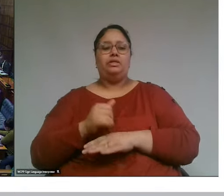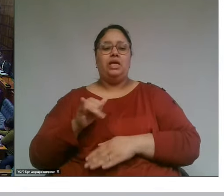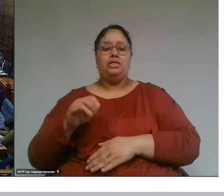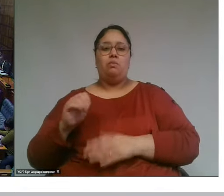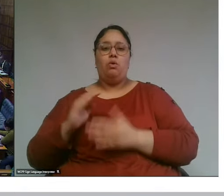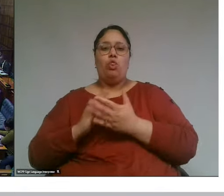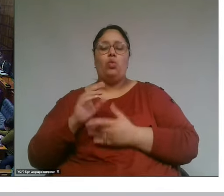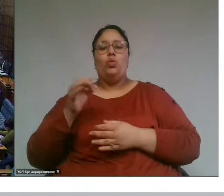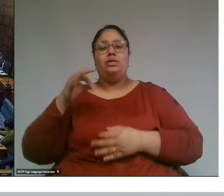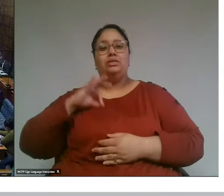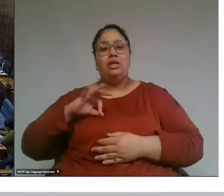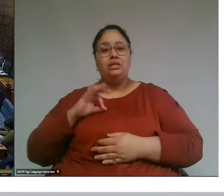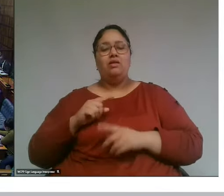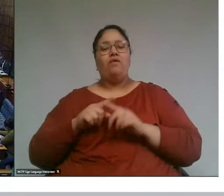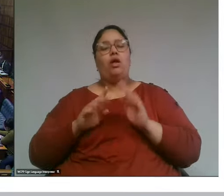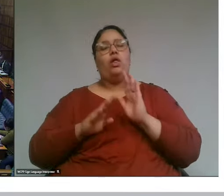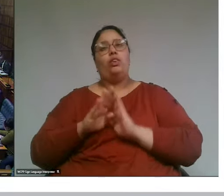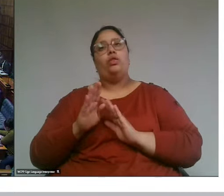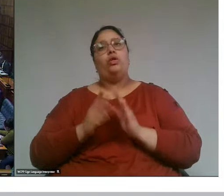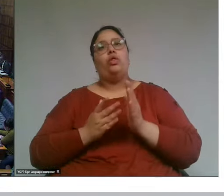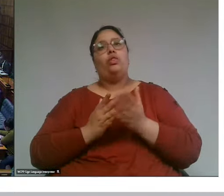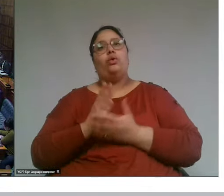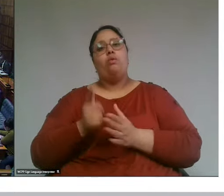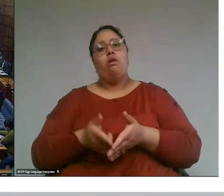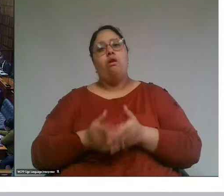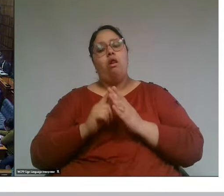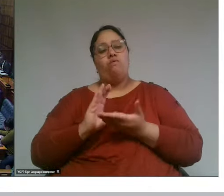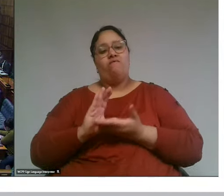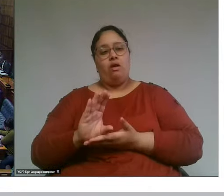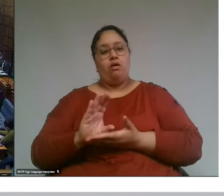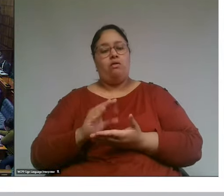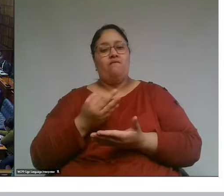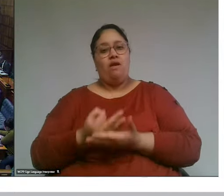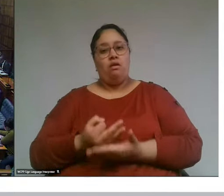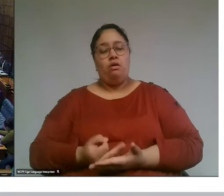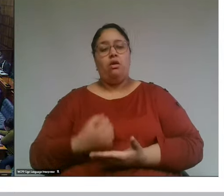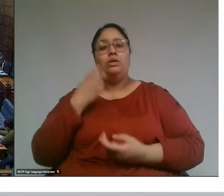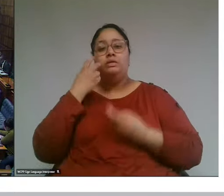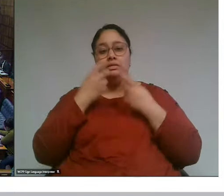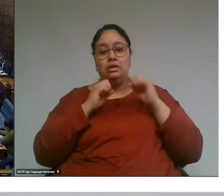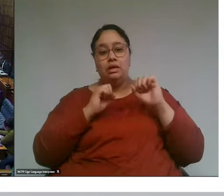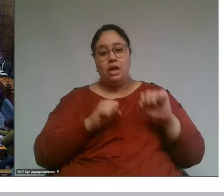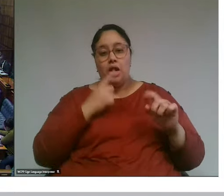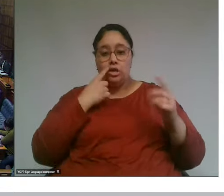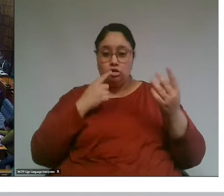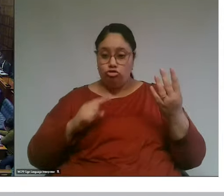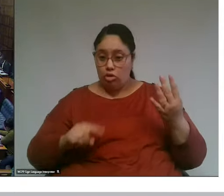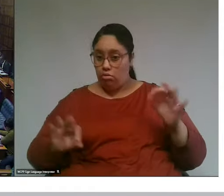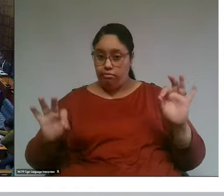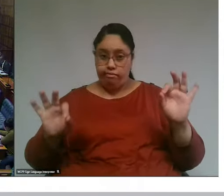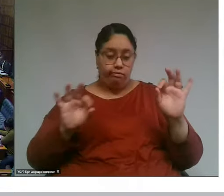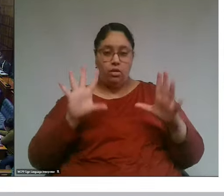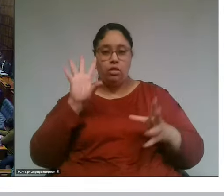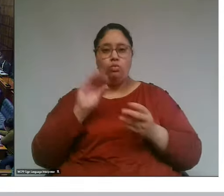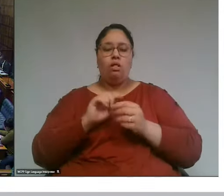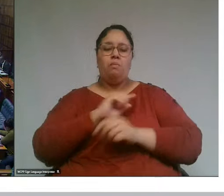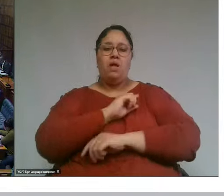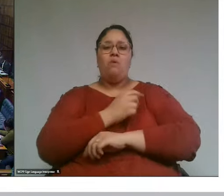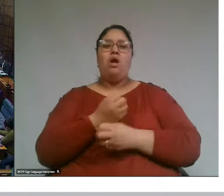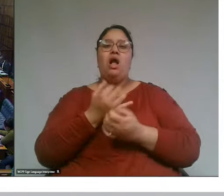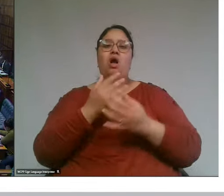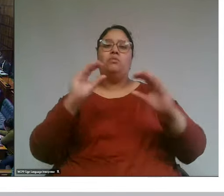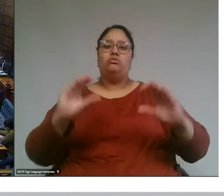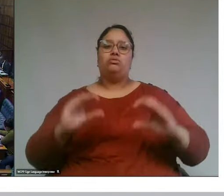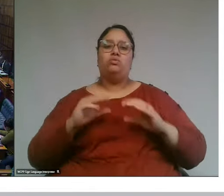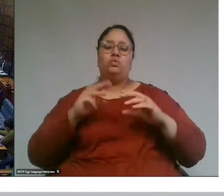incentives and also through loan funding in that way we can we can s we can actually check in terms of the total P how much money is coming to the